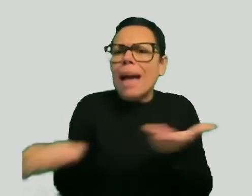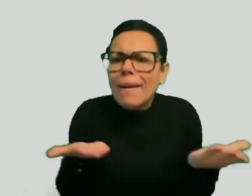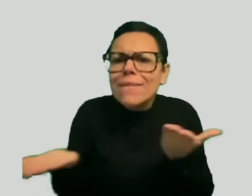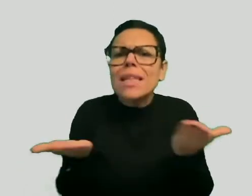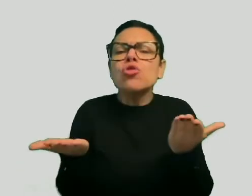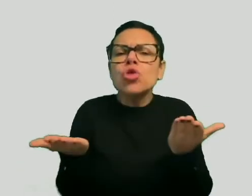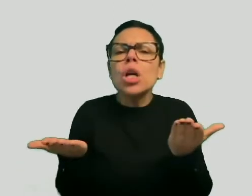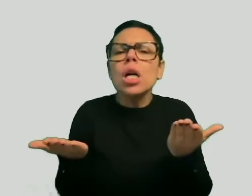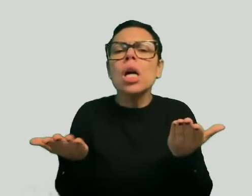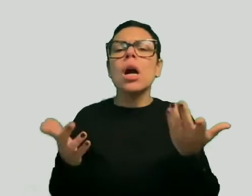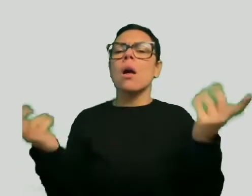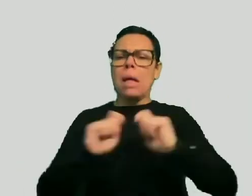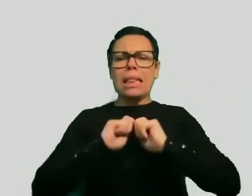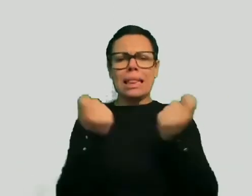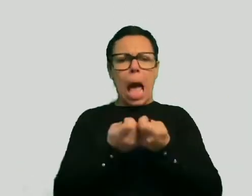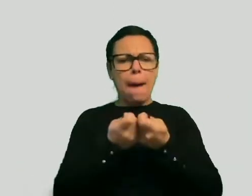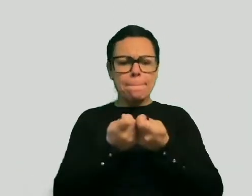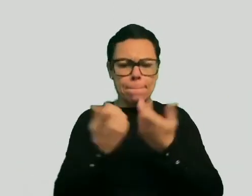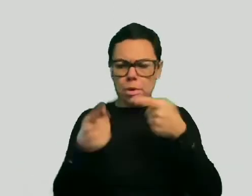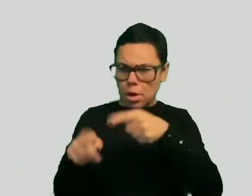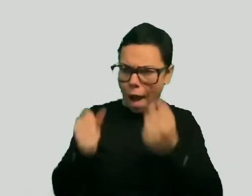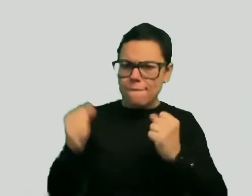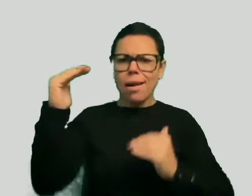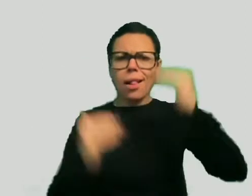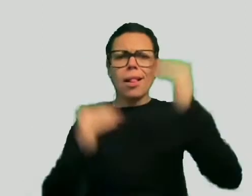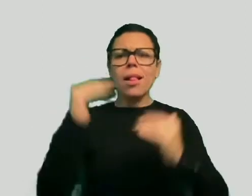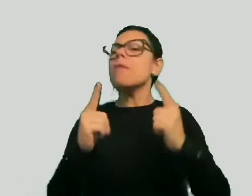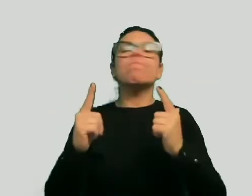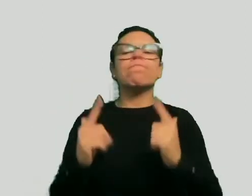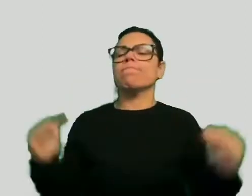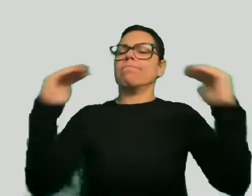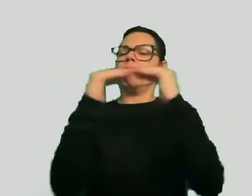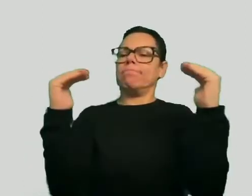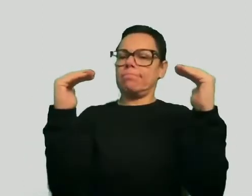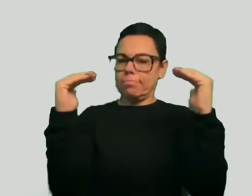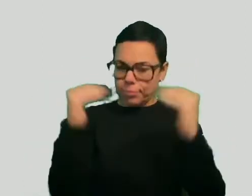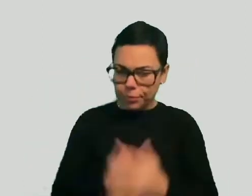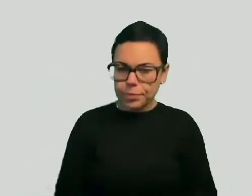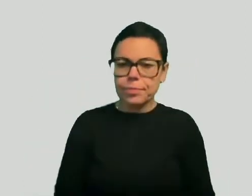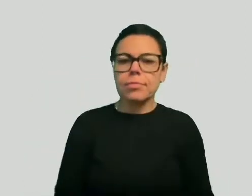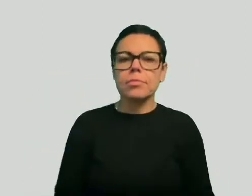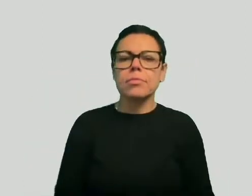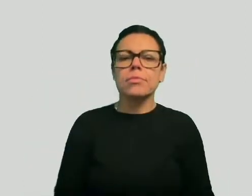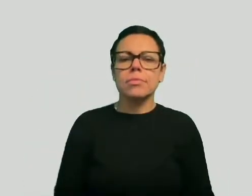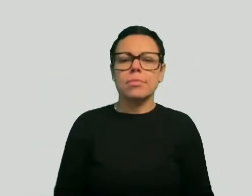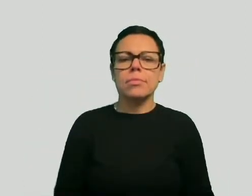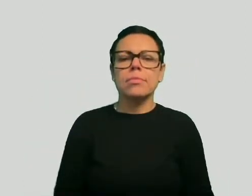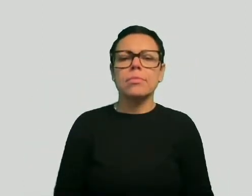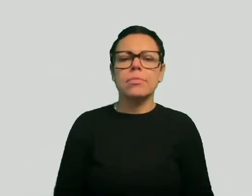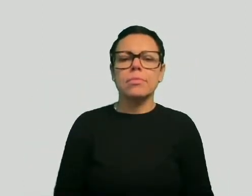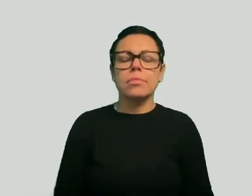And that's, I connect with the first intervention who said you need to justify. Exactly. If